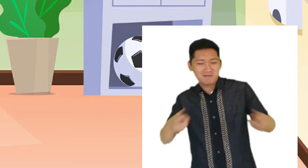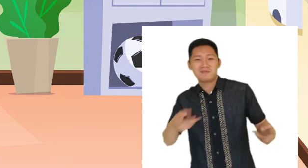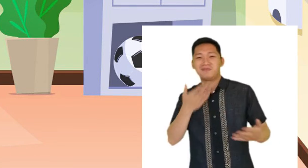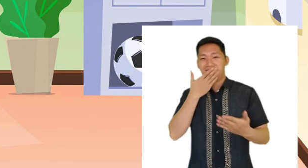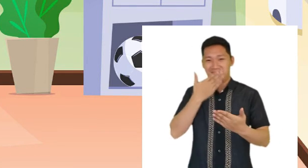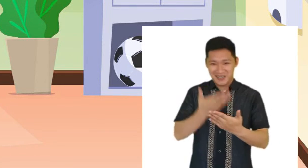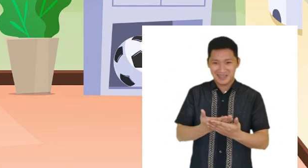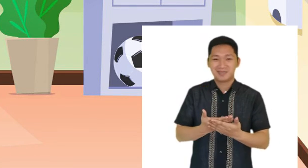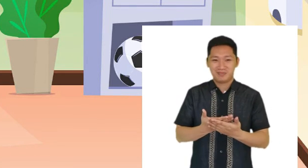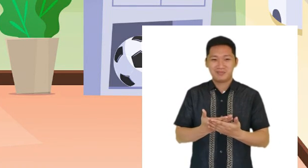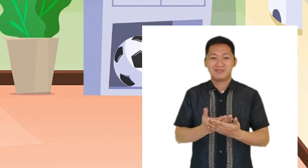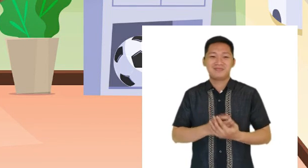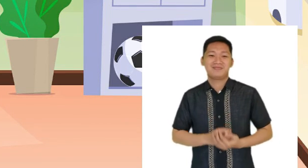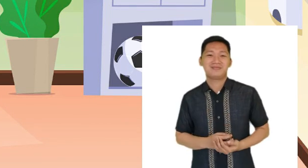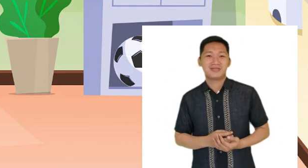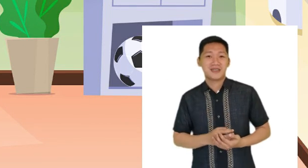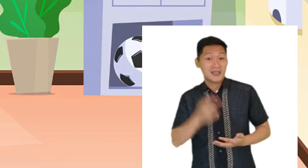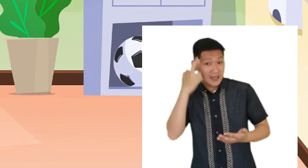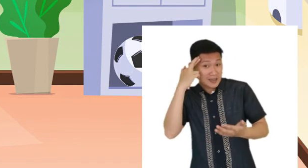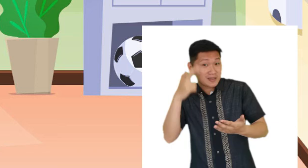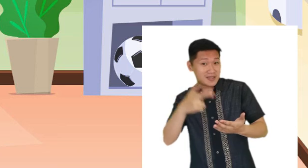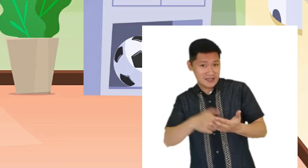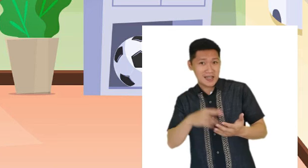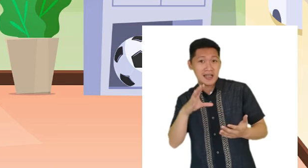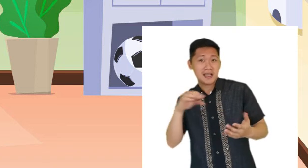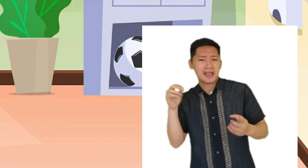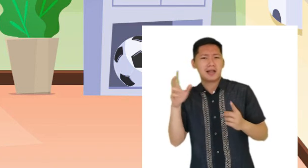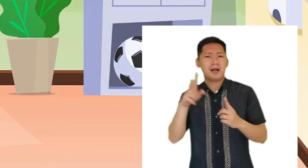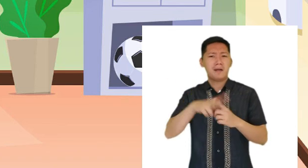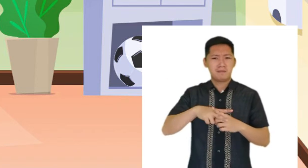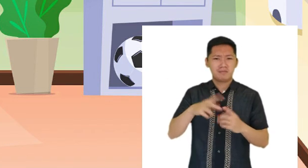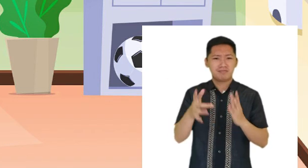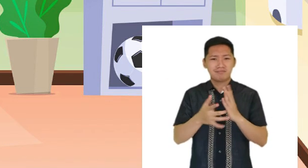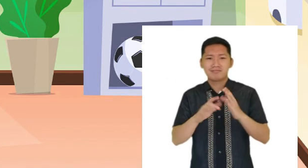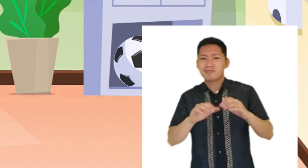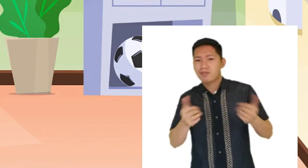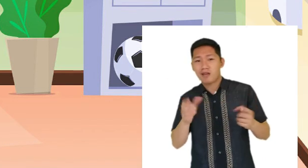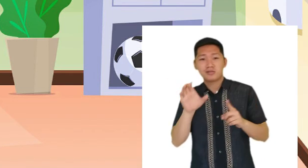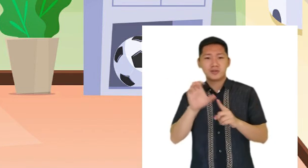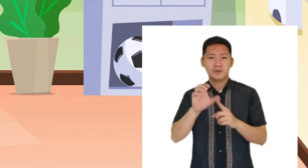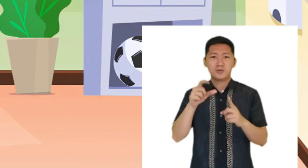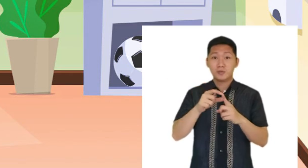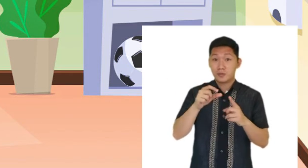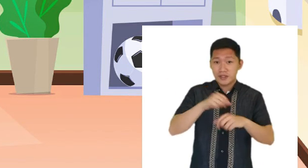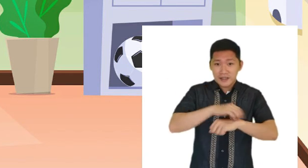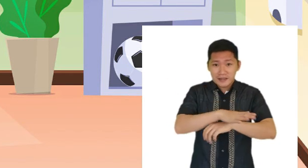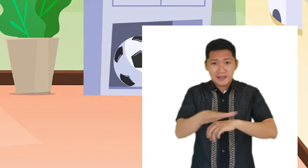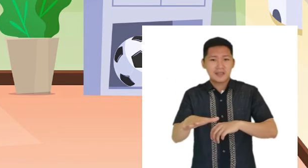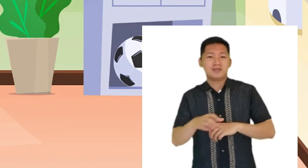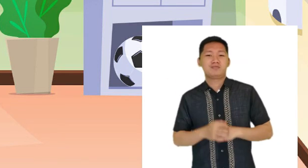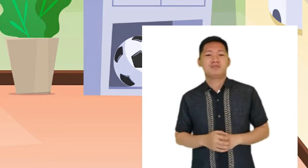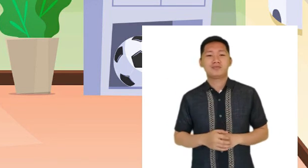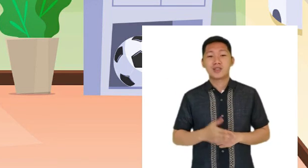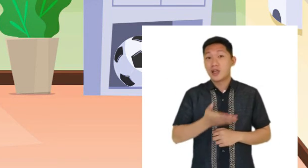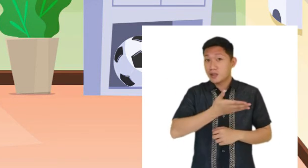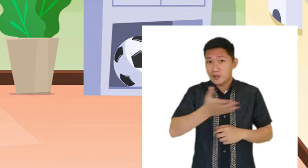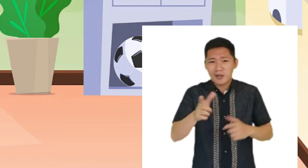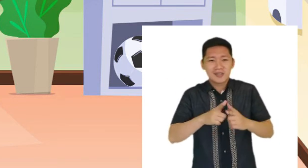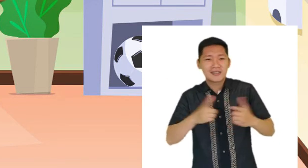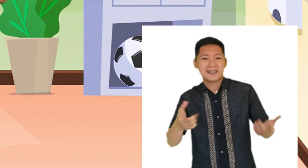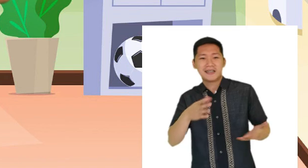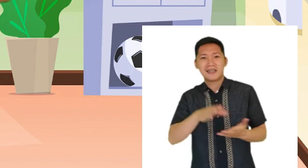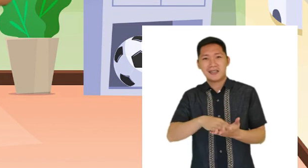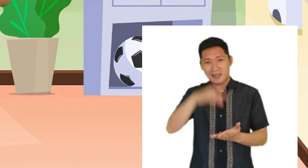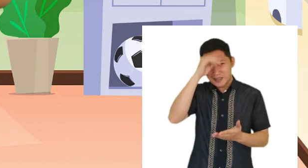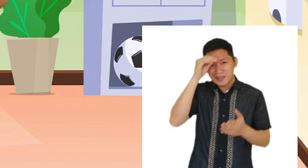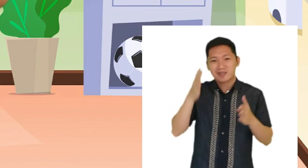that was a job well done. You were able to recognize and apply the tips on how to choose words effectively. You